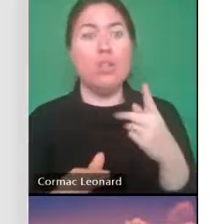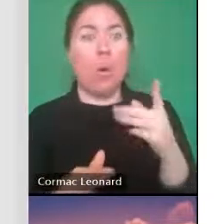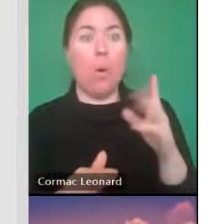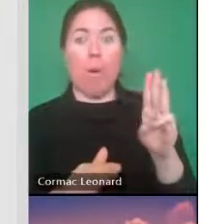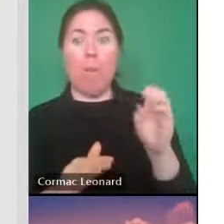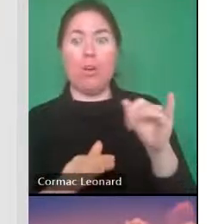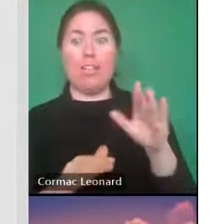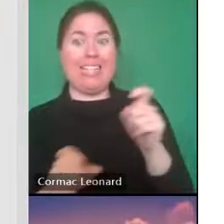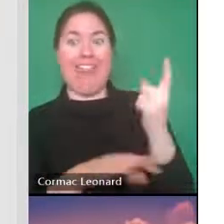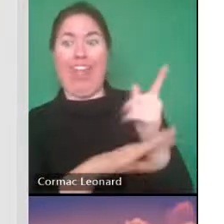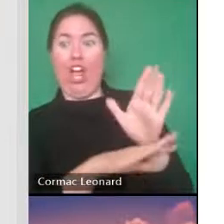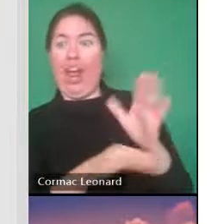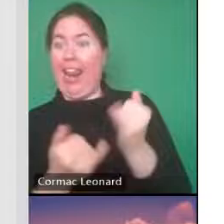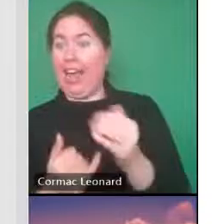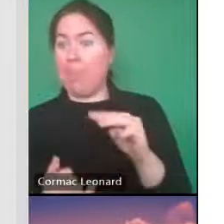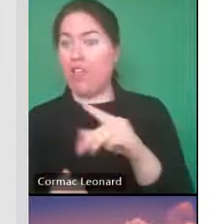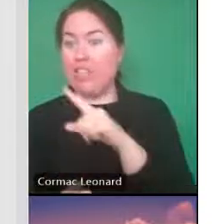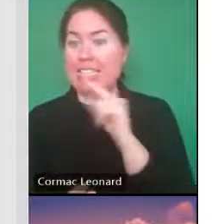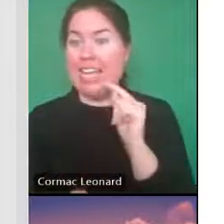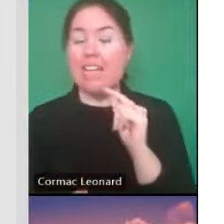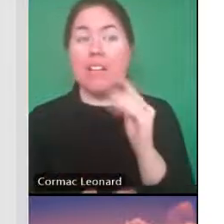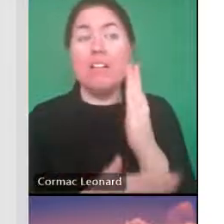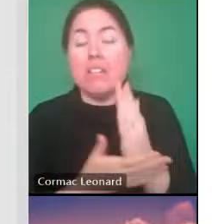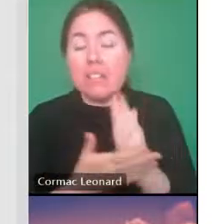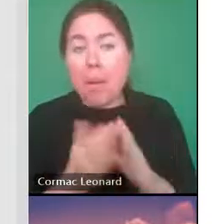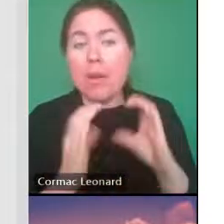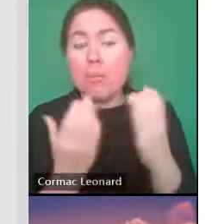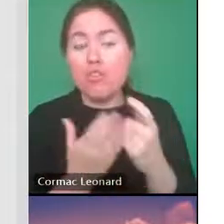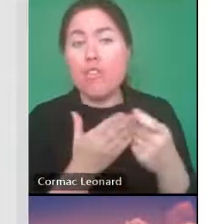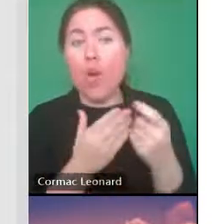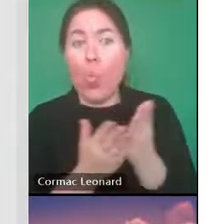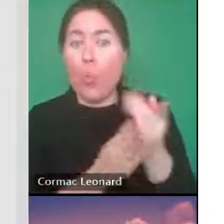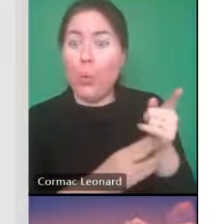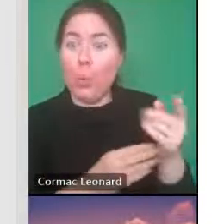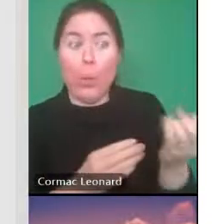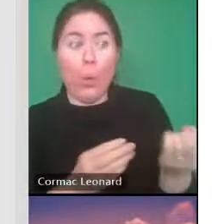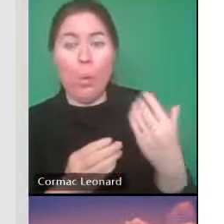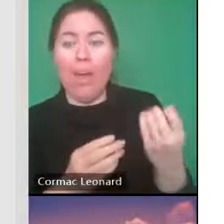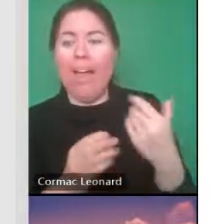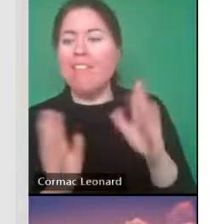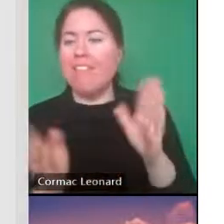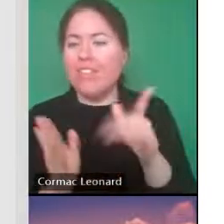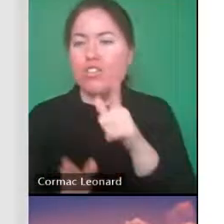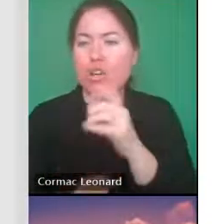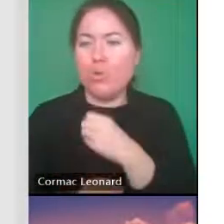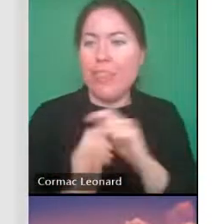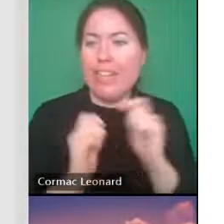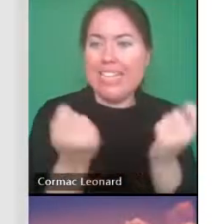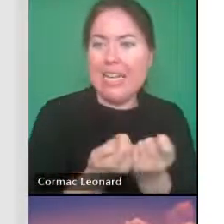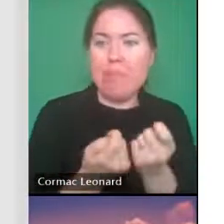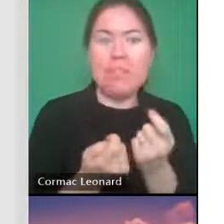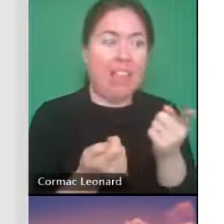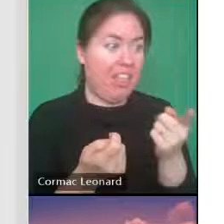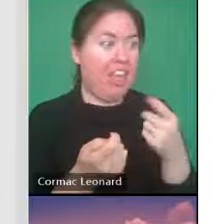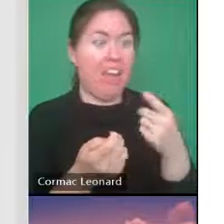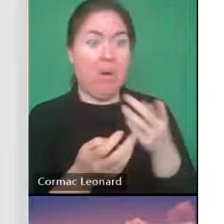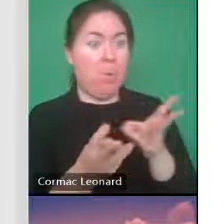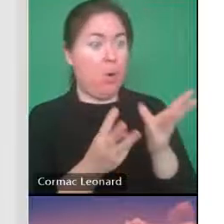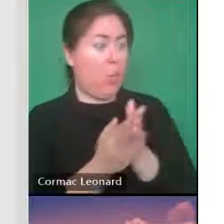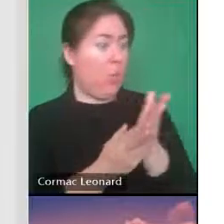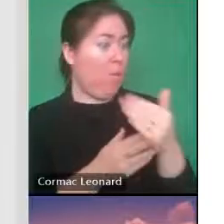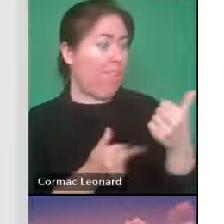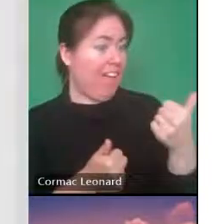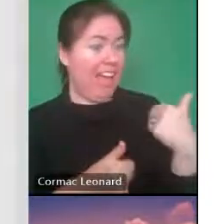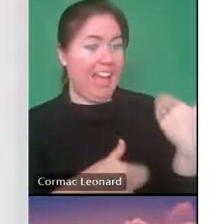And as Marguerite said, a small number of community referrals have come in there and have spoken to the relevant teams, and they have been progressing fine. Similarly